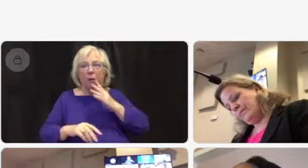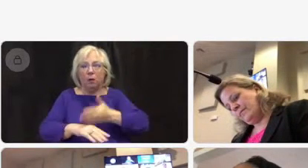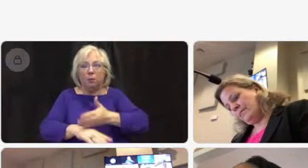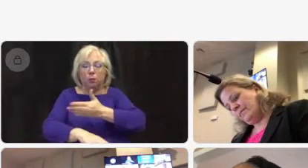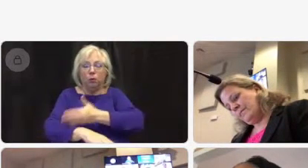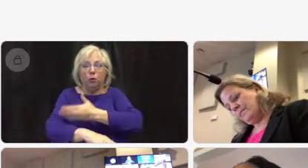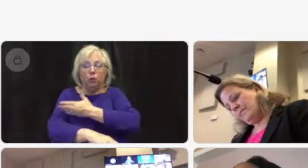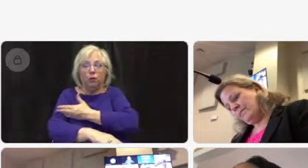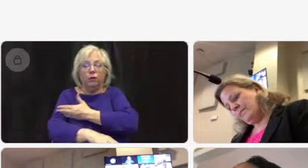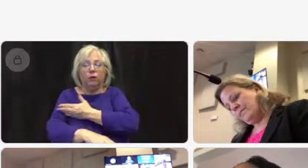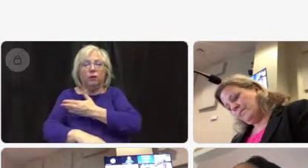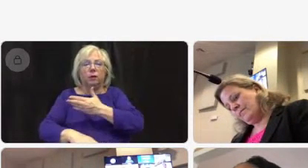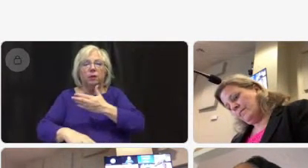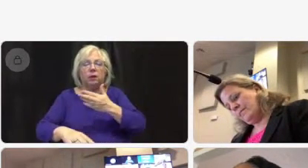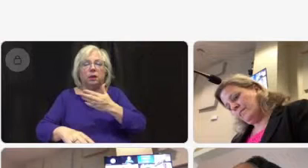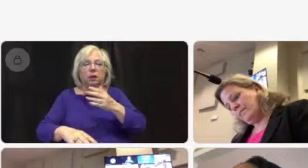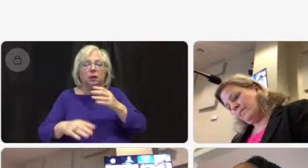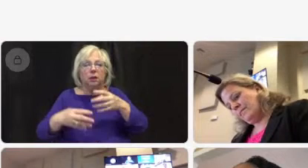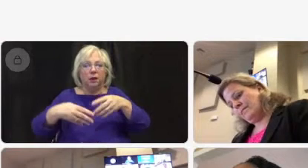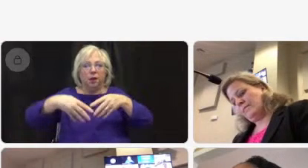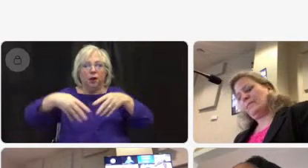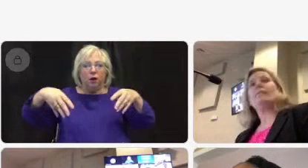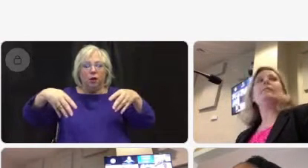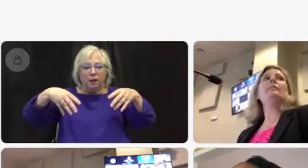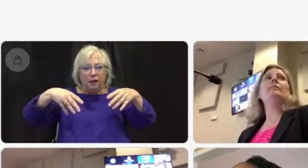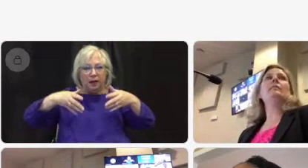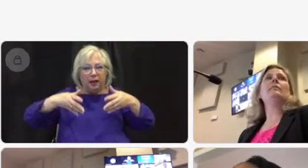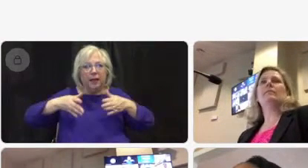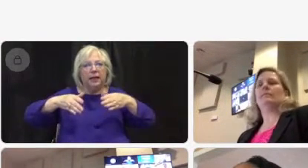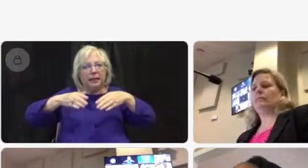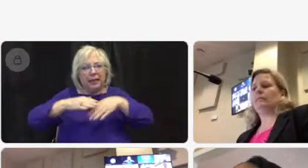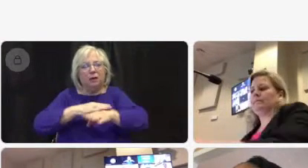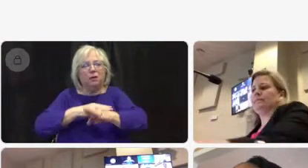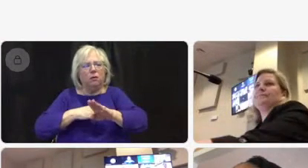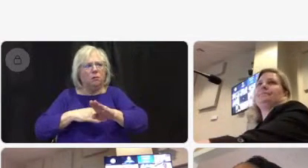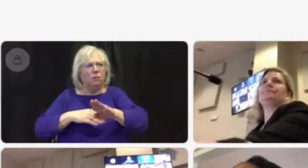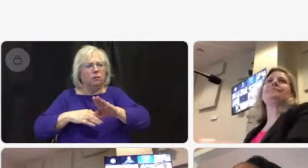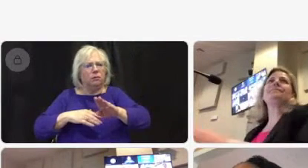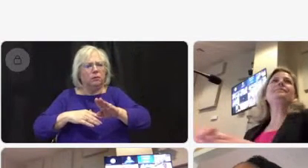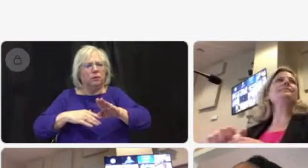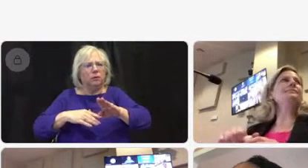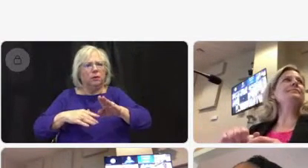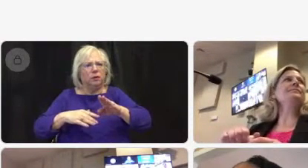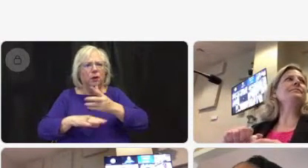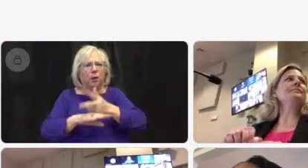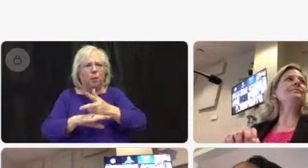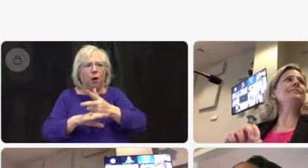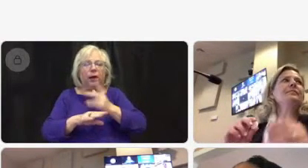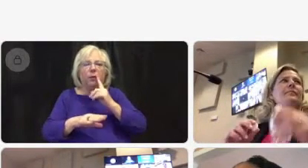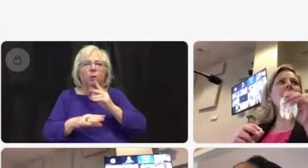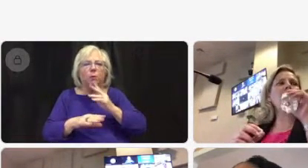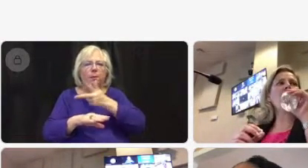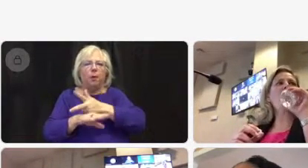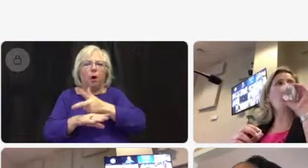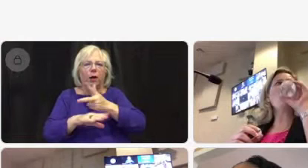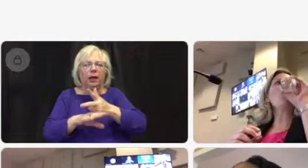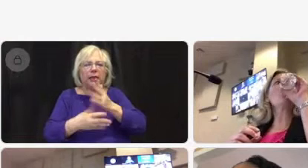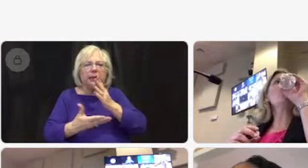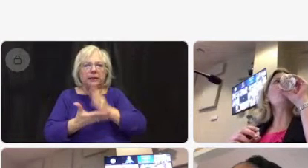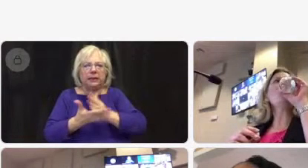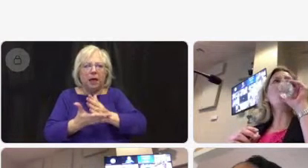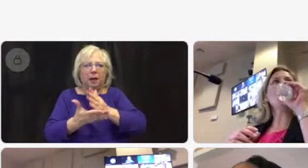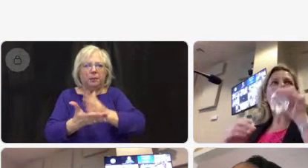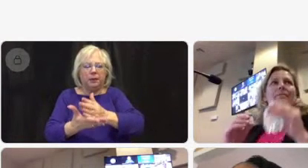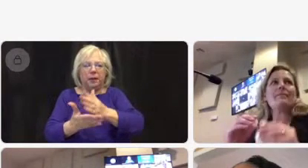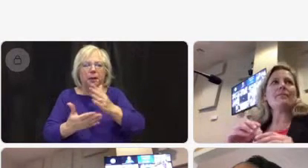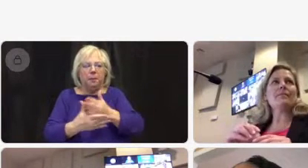improve the curtain that leads into the parking, and they're going to put in parking stops between the